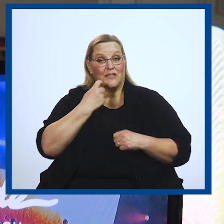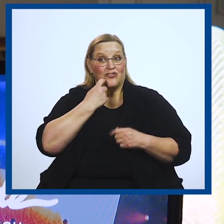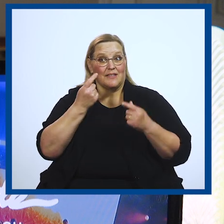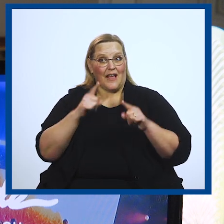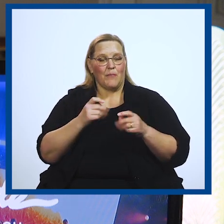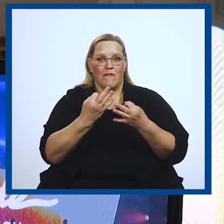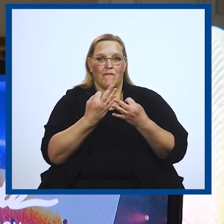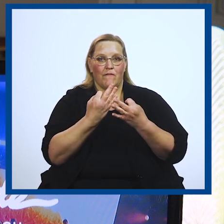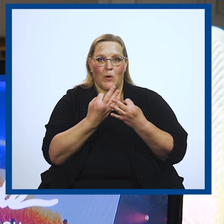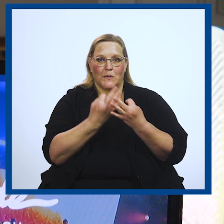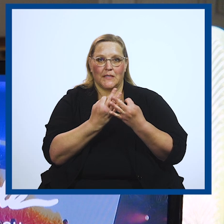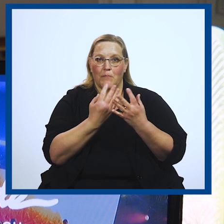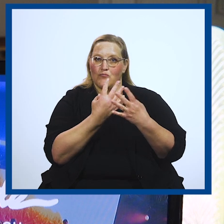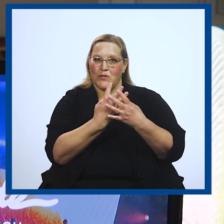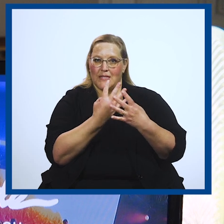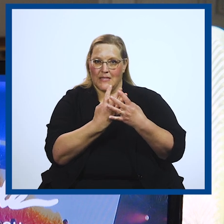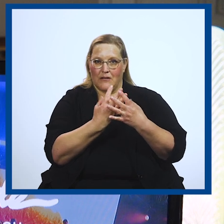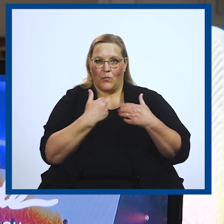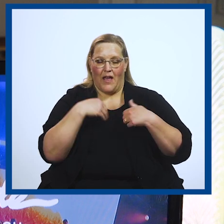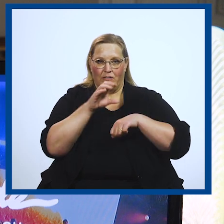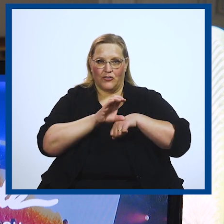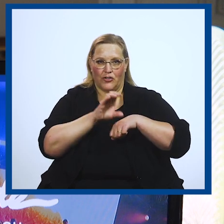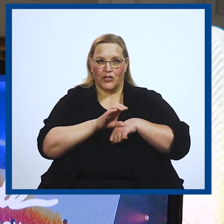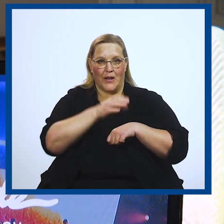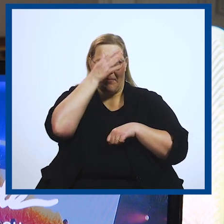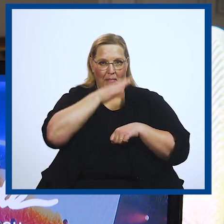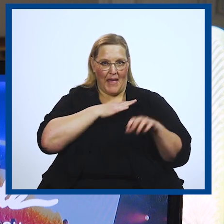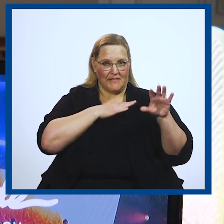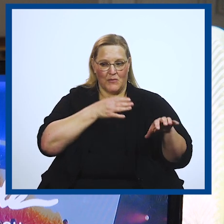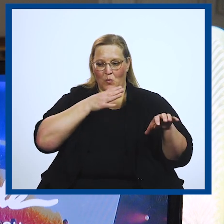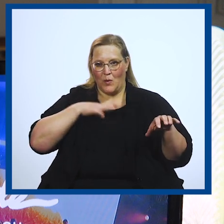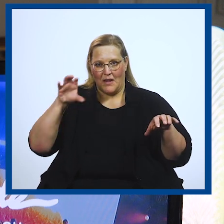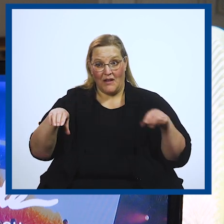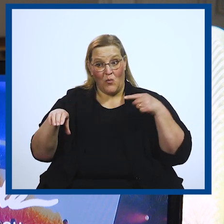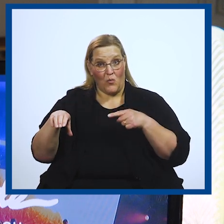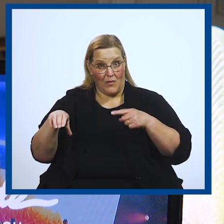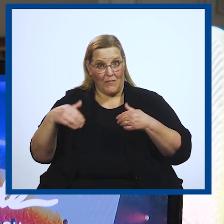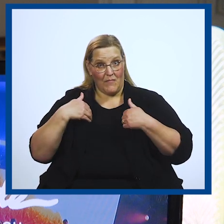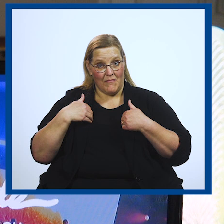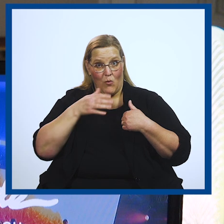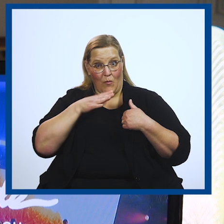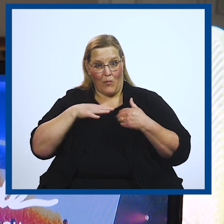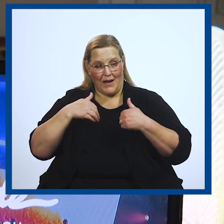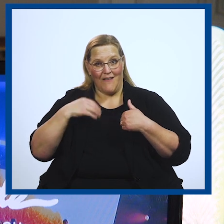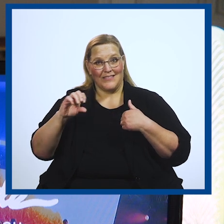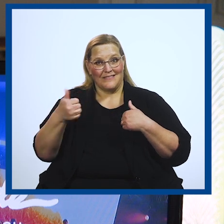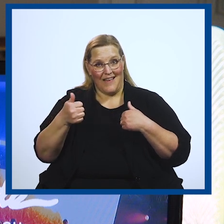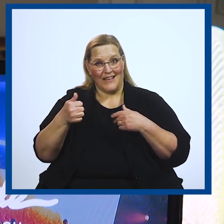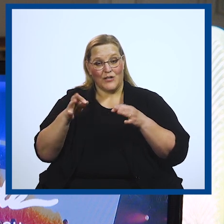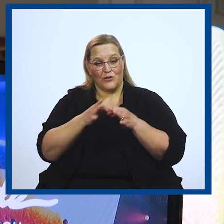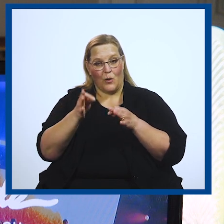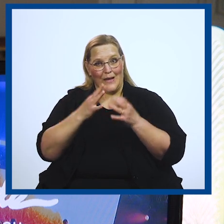church in Folsom Prison on the men and women's side. I don't know if you've heard this. They have let the women's side bring in 10 sewing